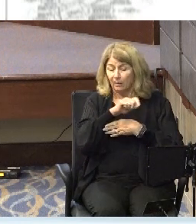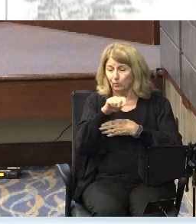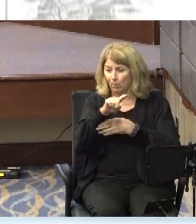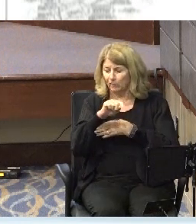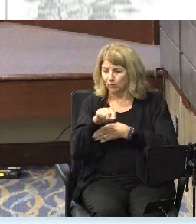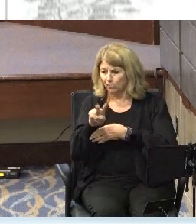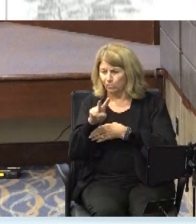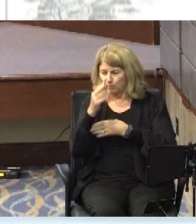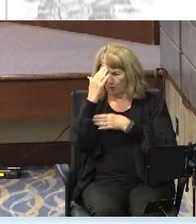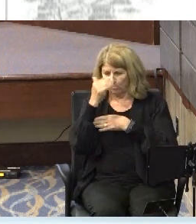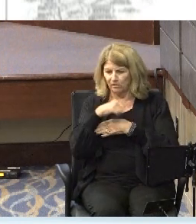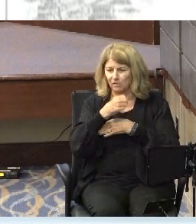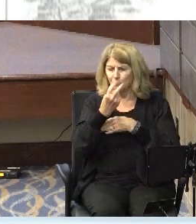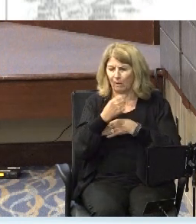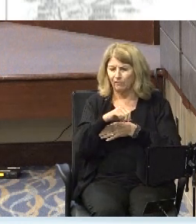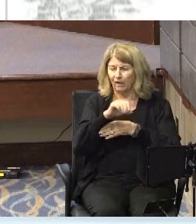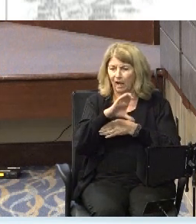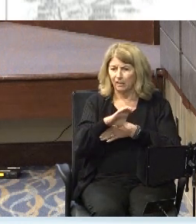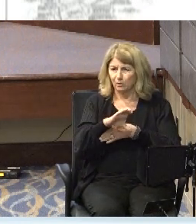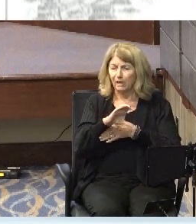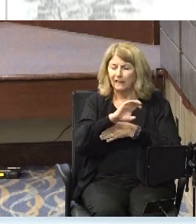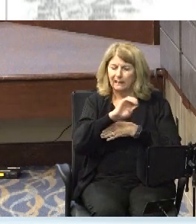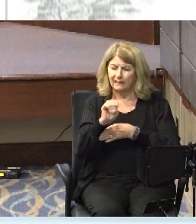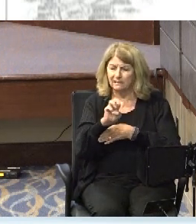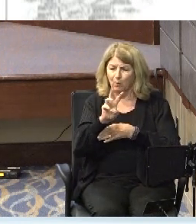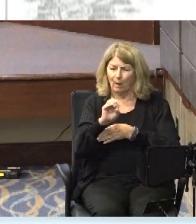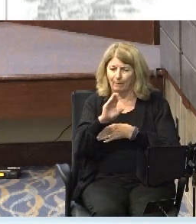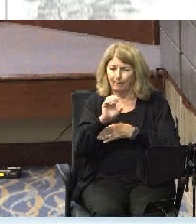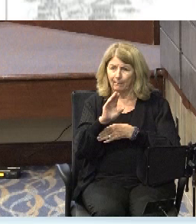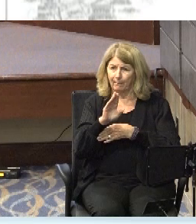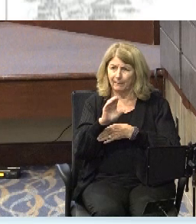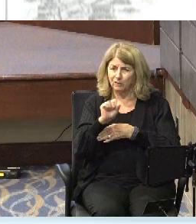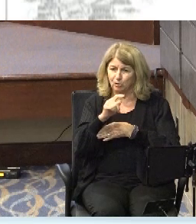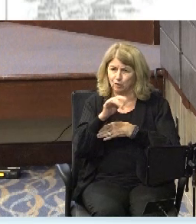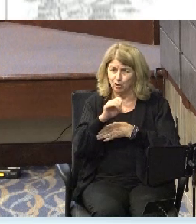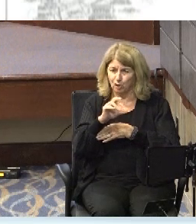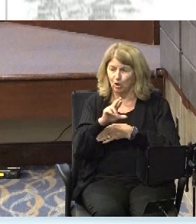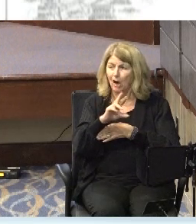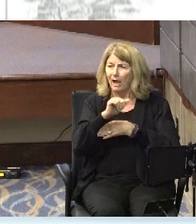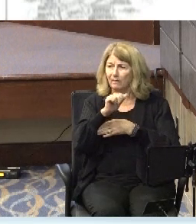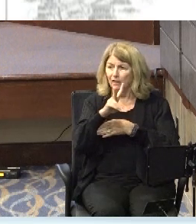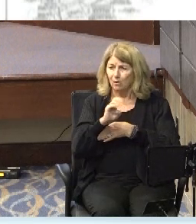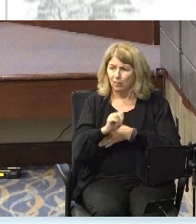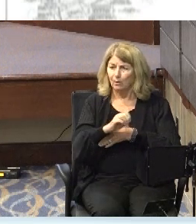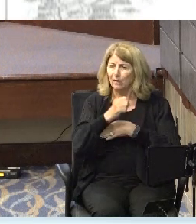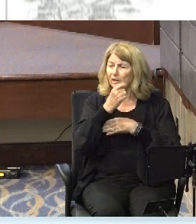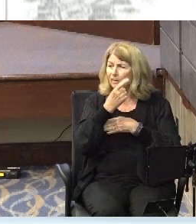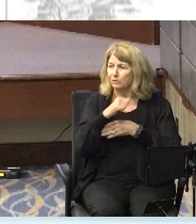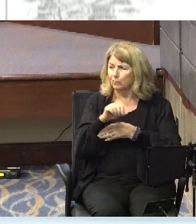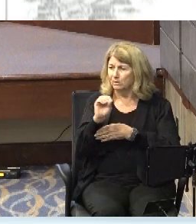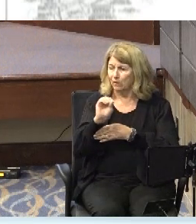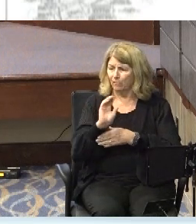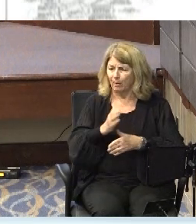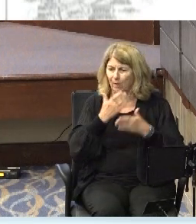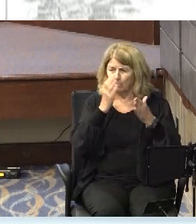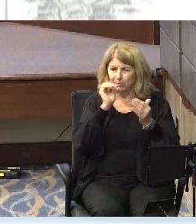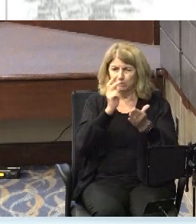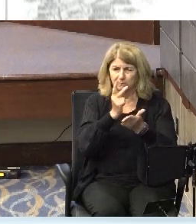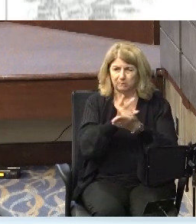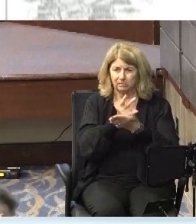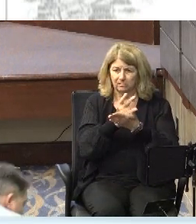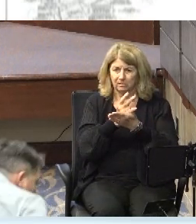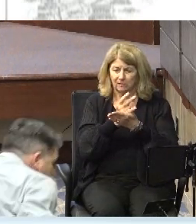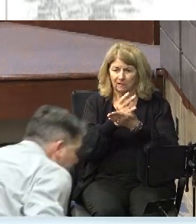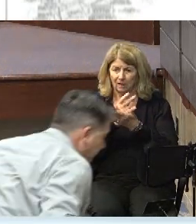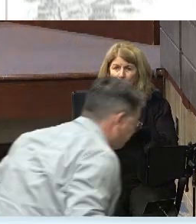1200 East Webster Avenue. By a vote of 11-0, Plan Commission recommended approval request based on the following